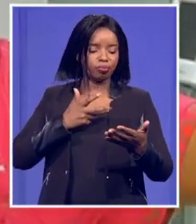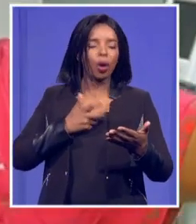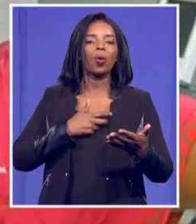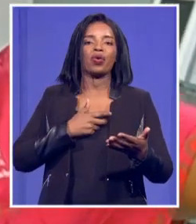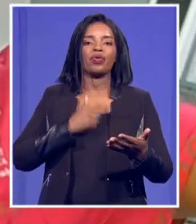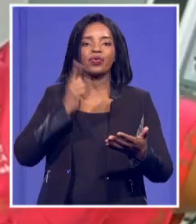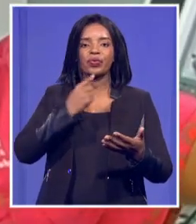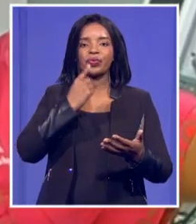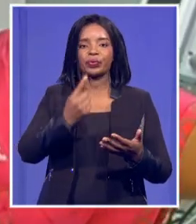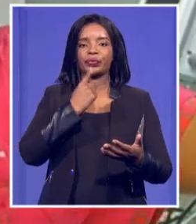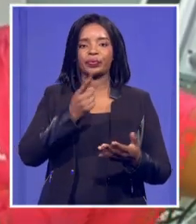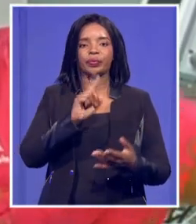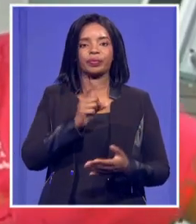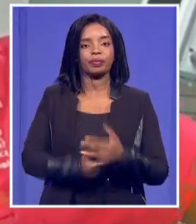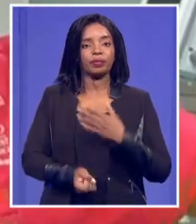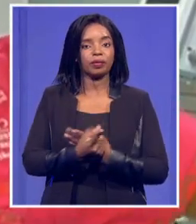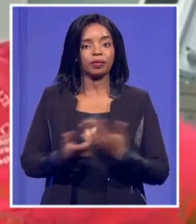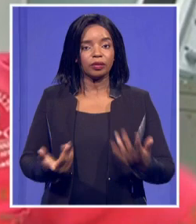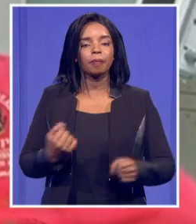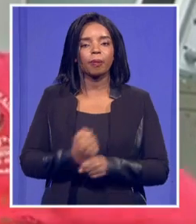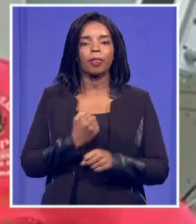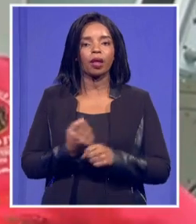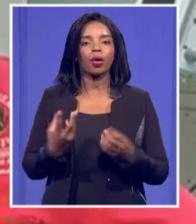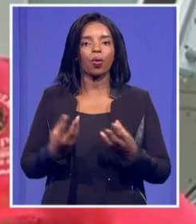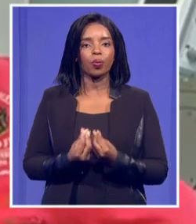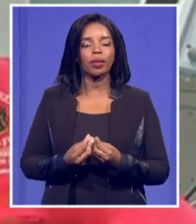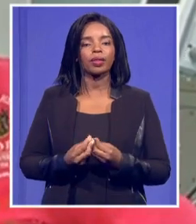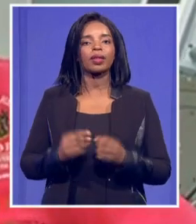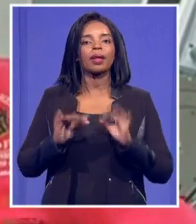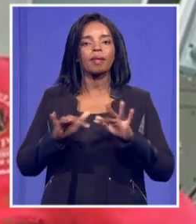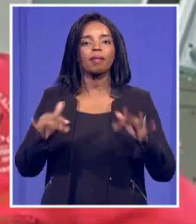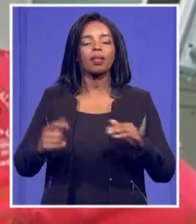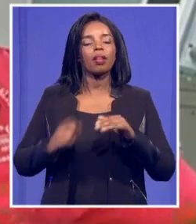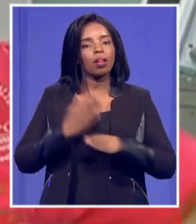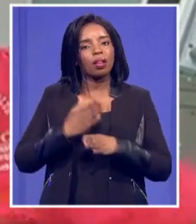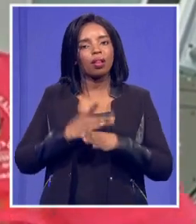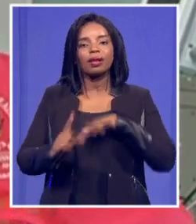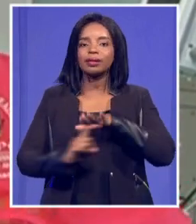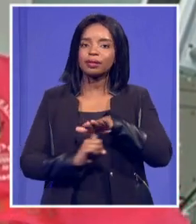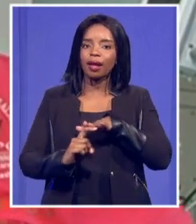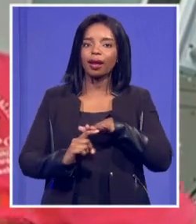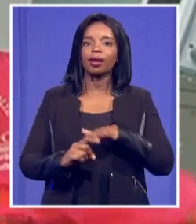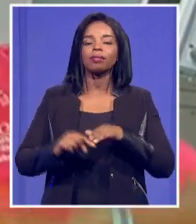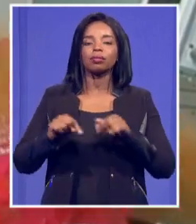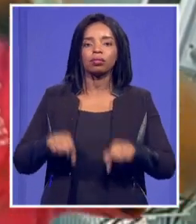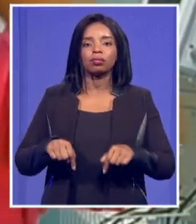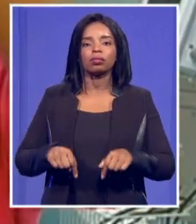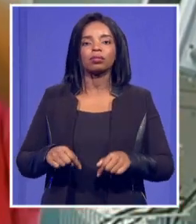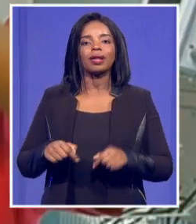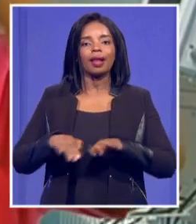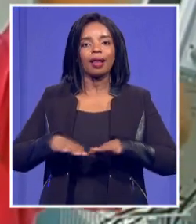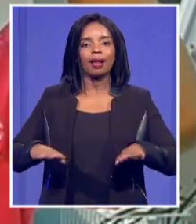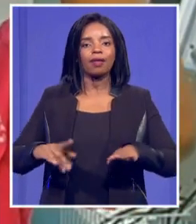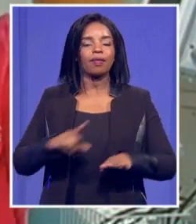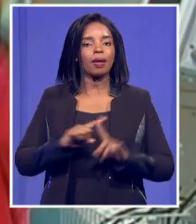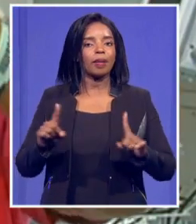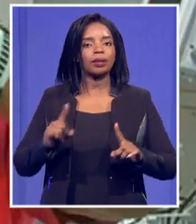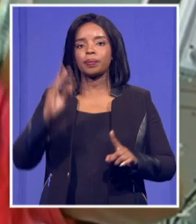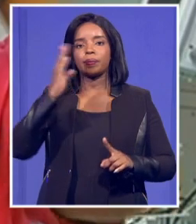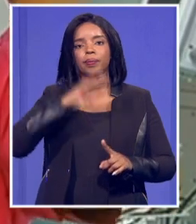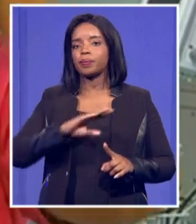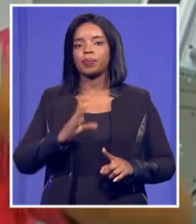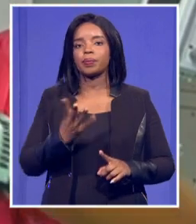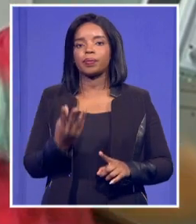with radiographers in our hospitals at this level, because we don't have radiologists, but our radiologists who are there